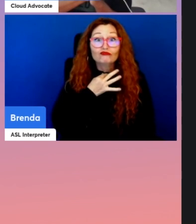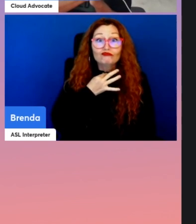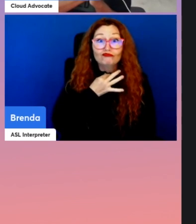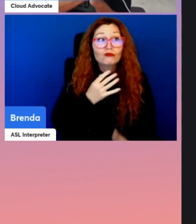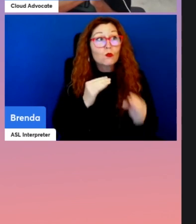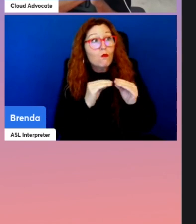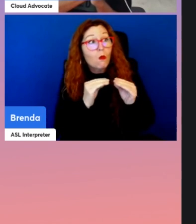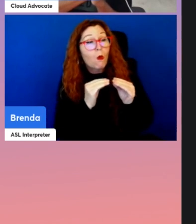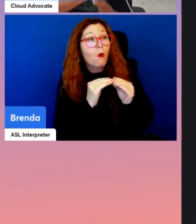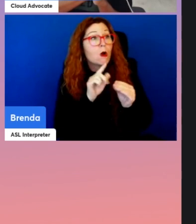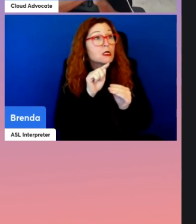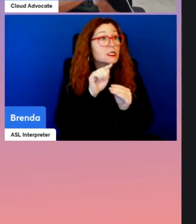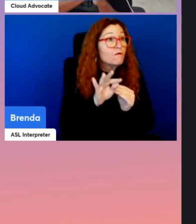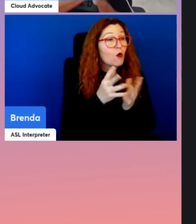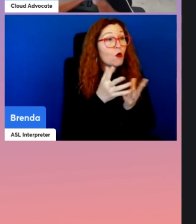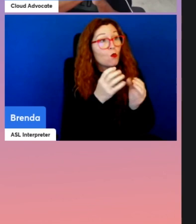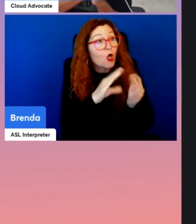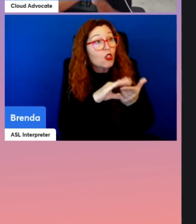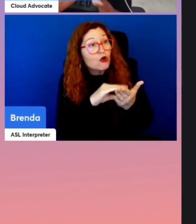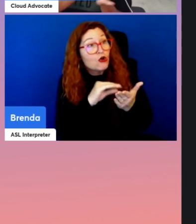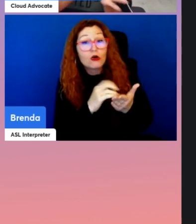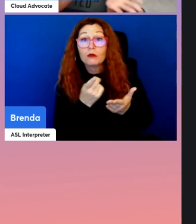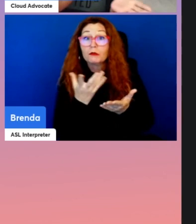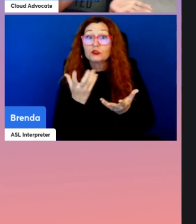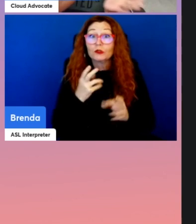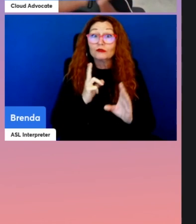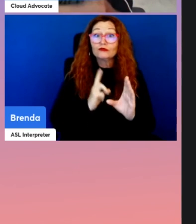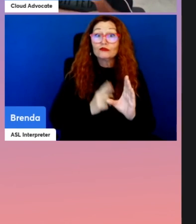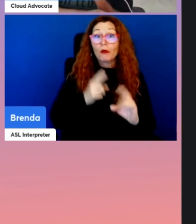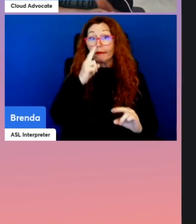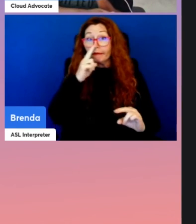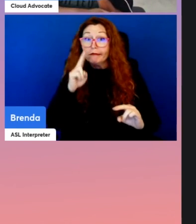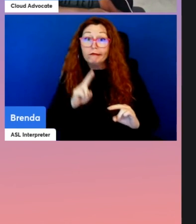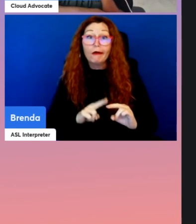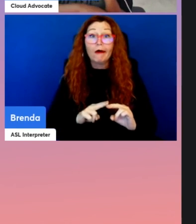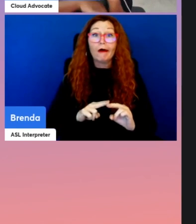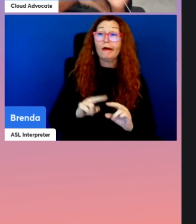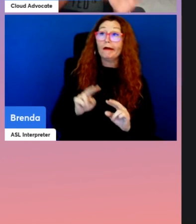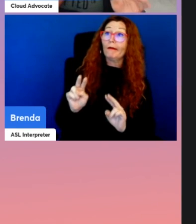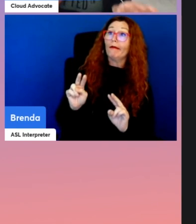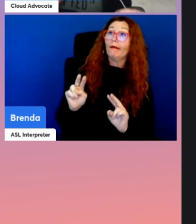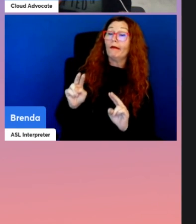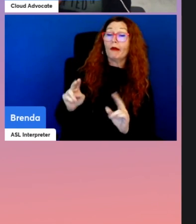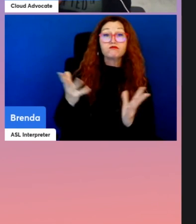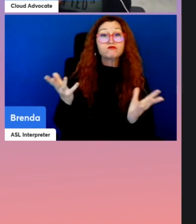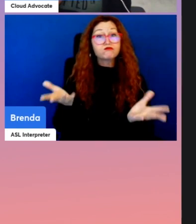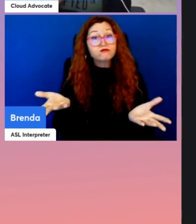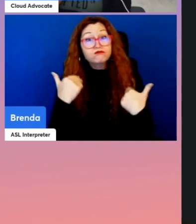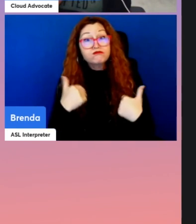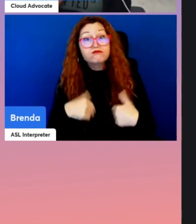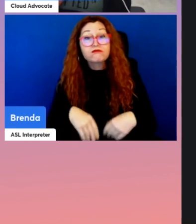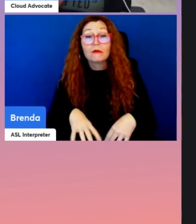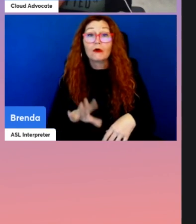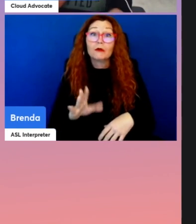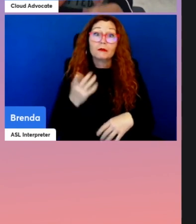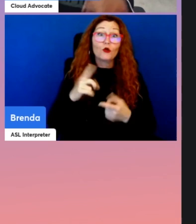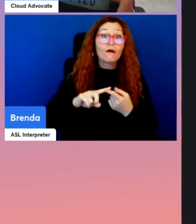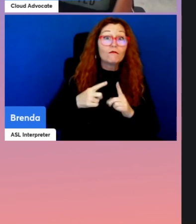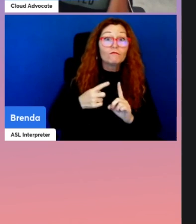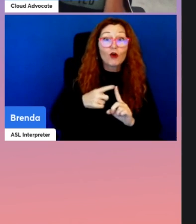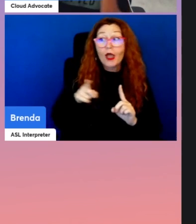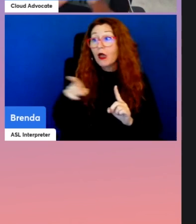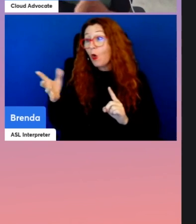have fun with us. Maybe your Terraform form is a little dusty. You know someone who wants to learn